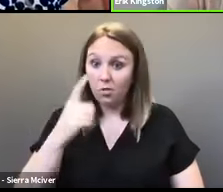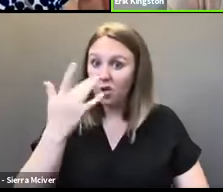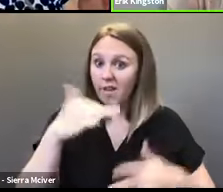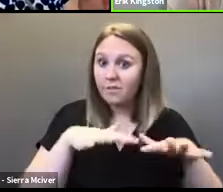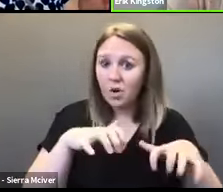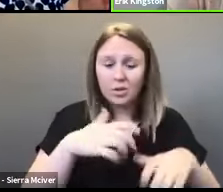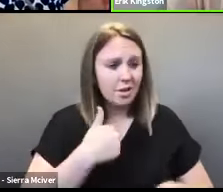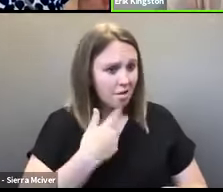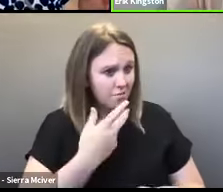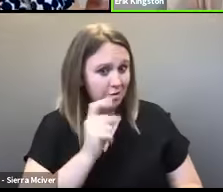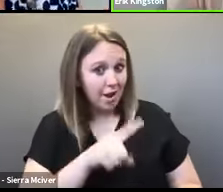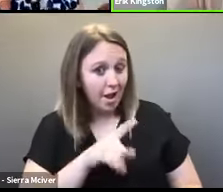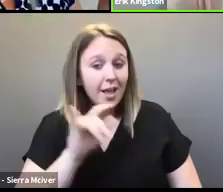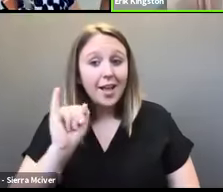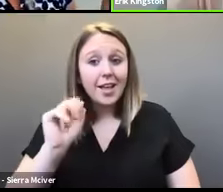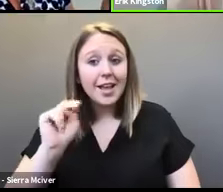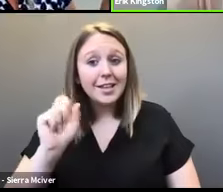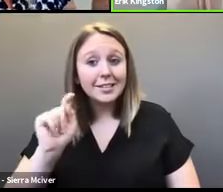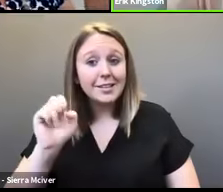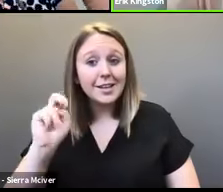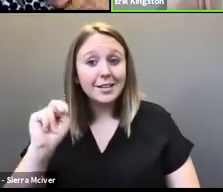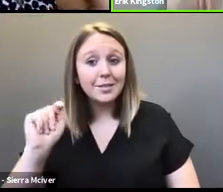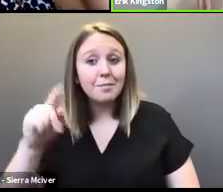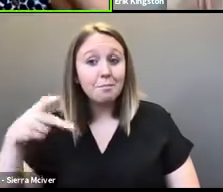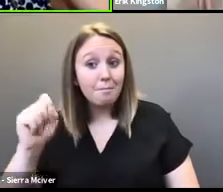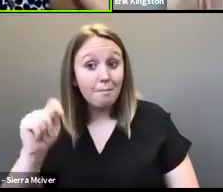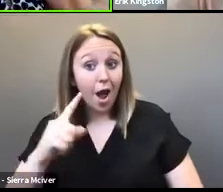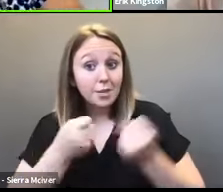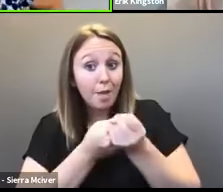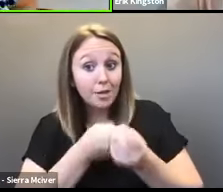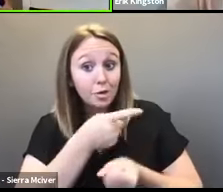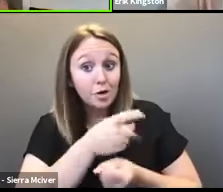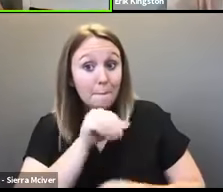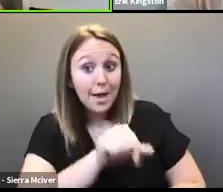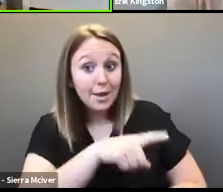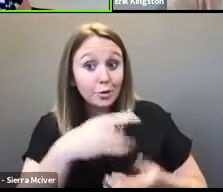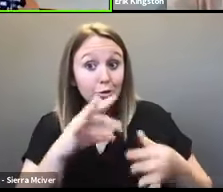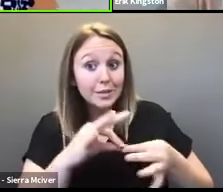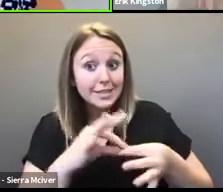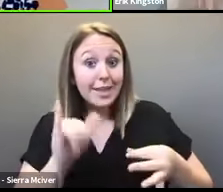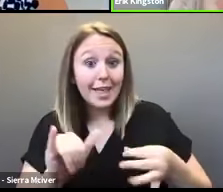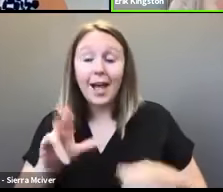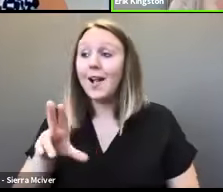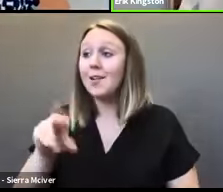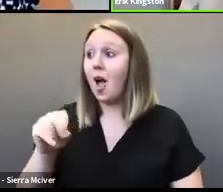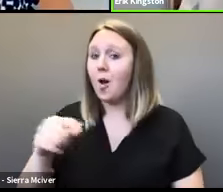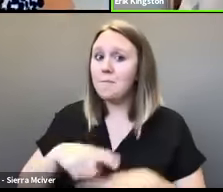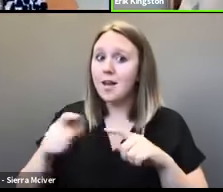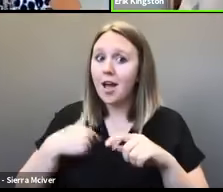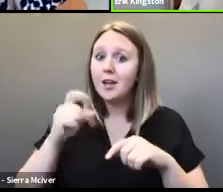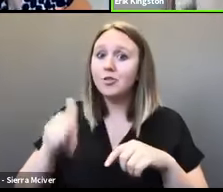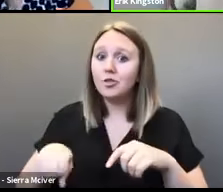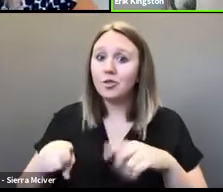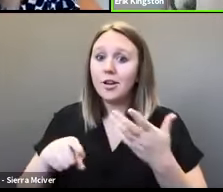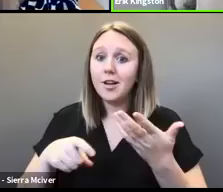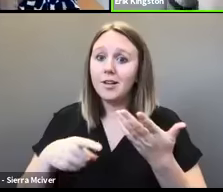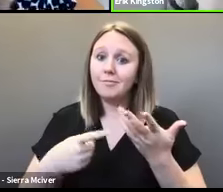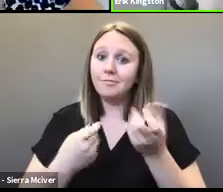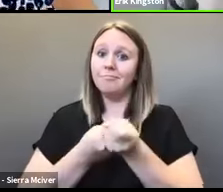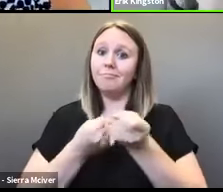are you sponsored by Instapot, Instapot by any chance? No, and I should switch that by pressure cooker. You should totally,